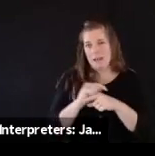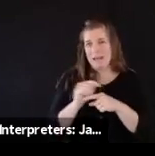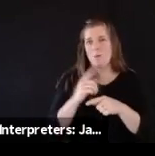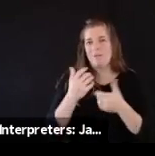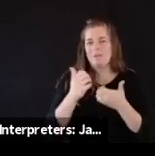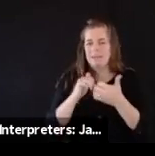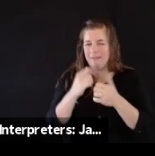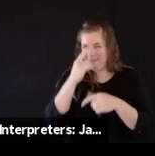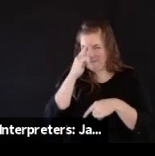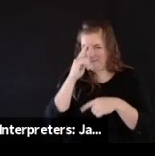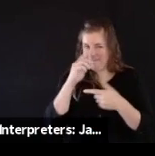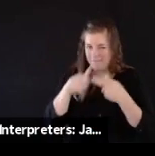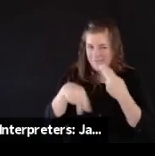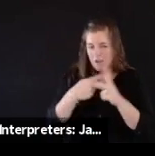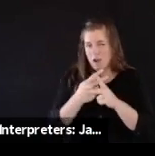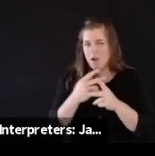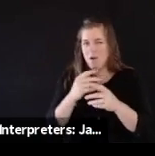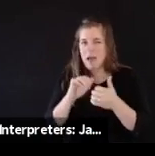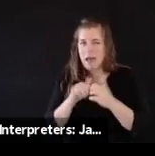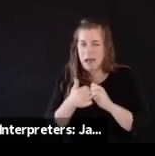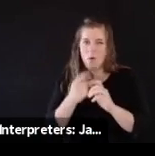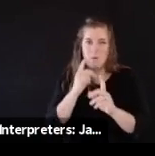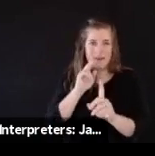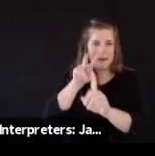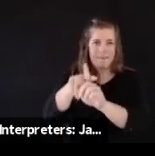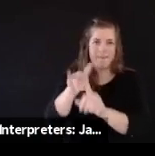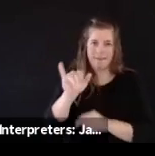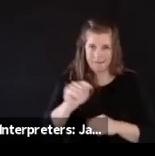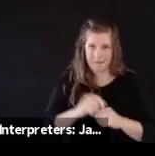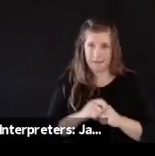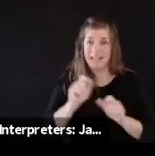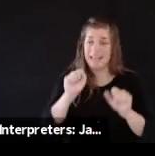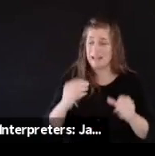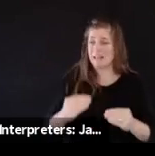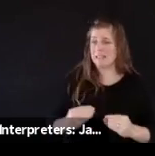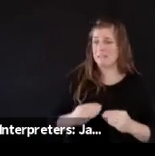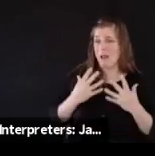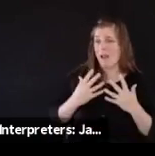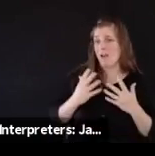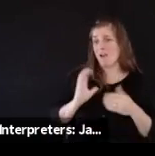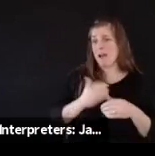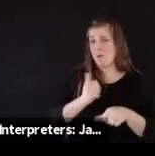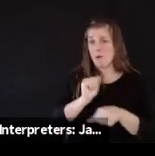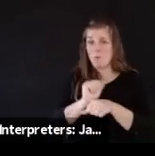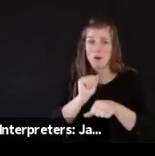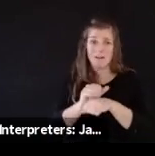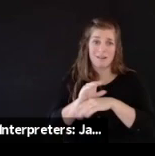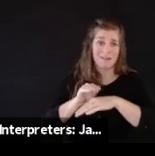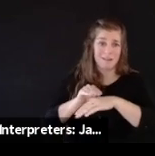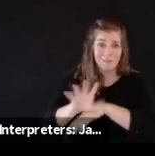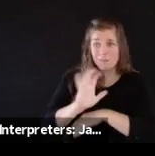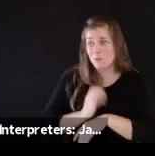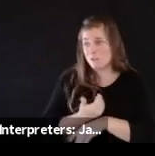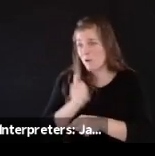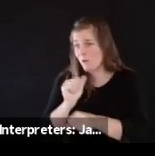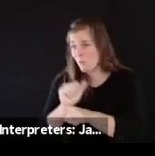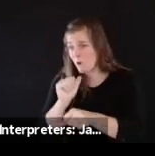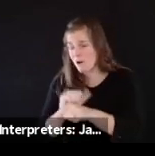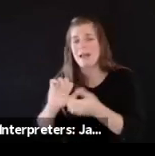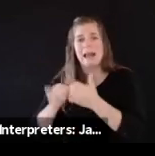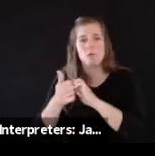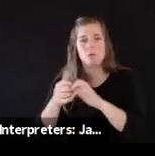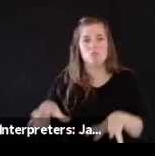have been adopted in past initiatives, which can inspire our work as well as current programming that can encourage us to adapt similar